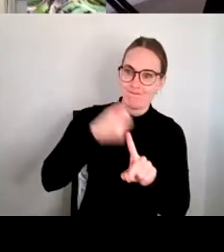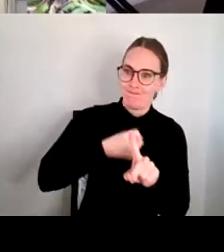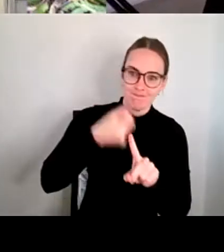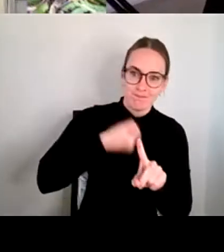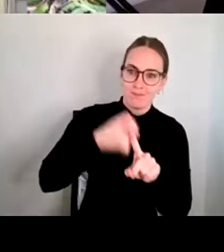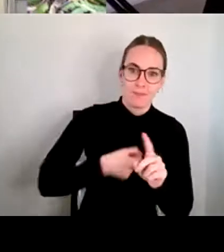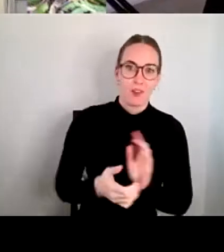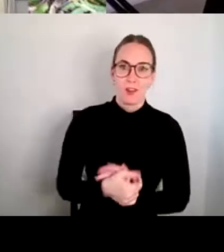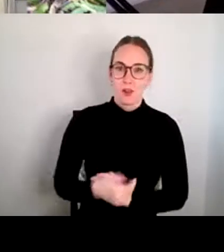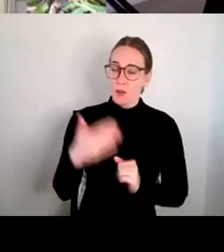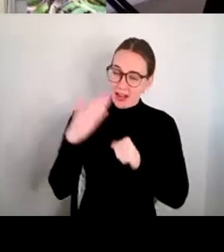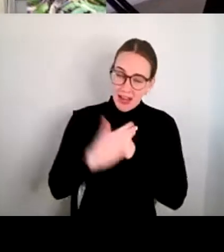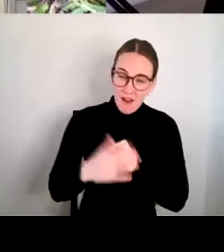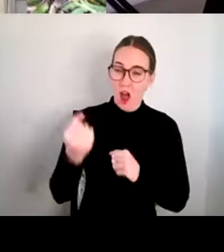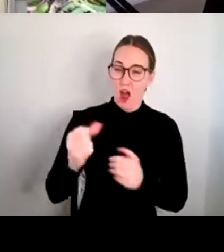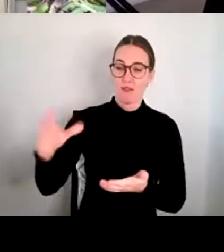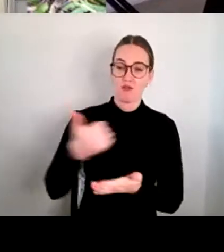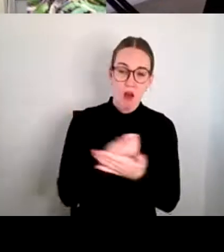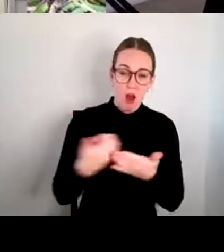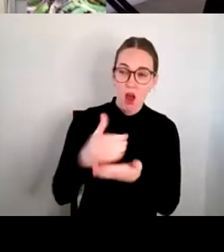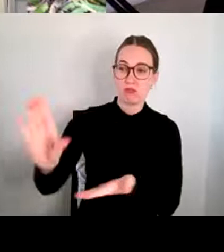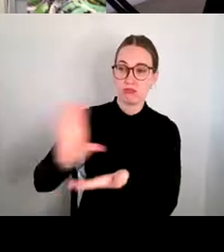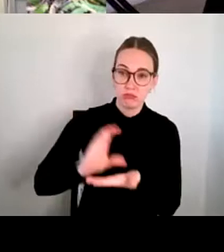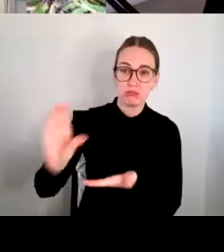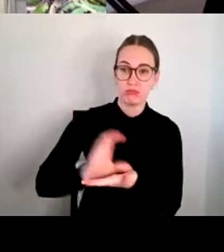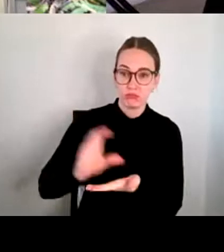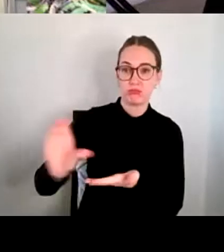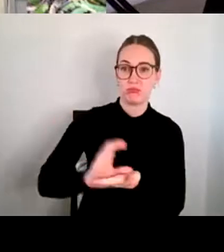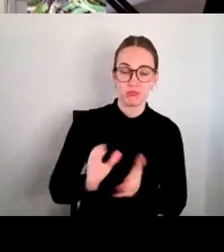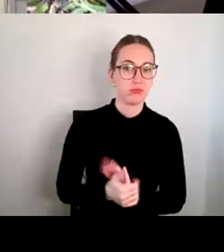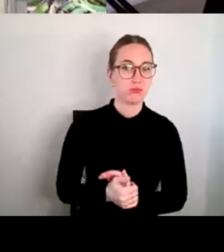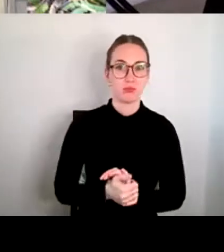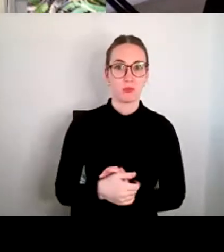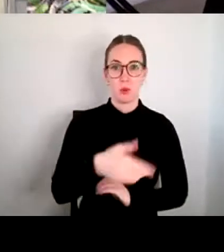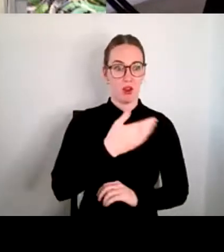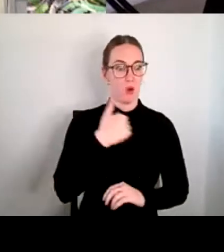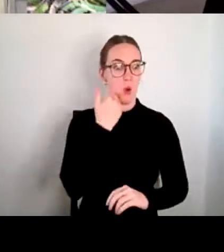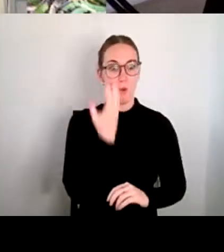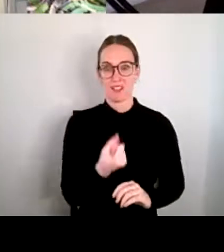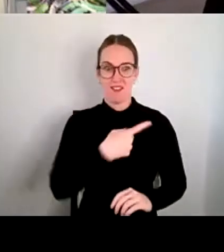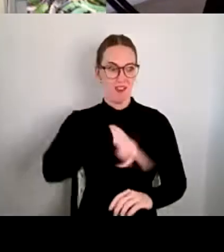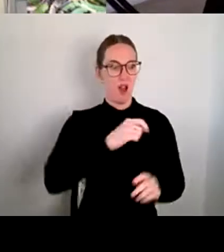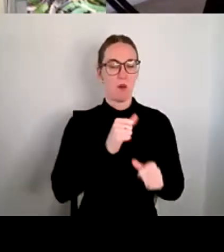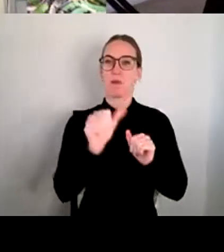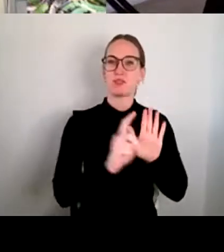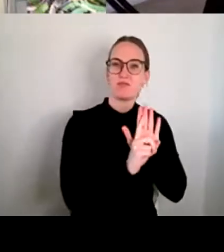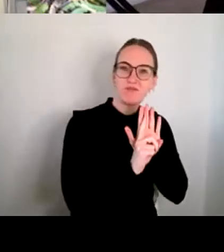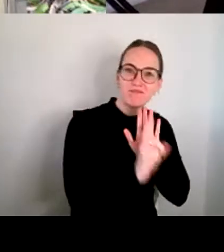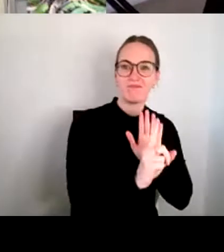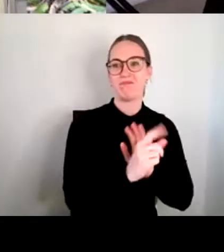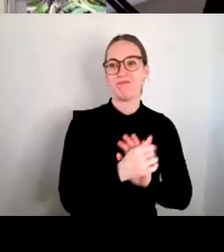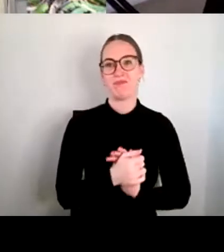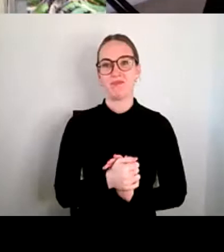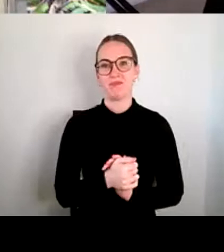recurrent funding. We have to have our best warrior on all the time. I'm sick of it. I am full of